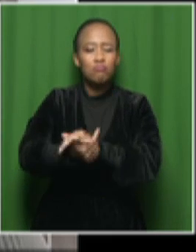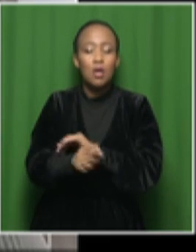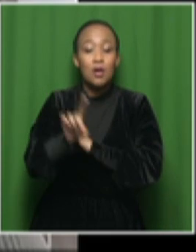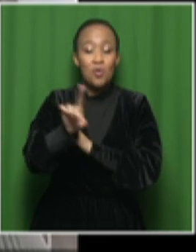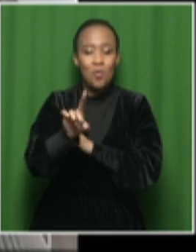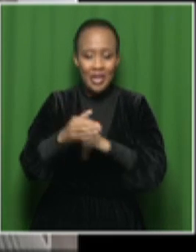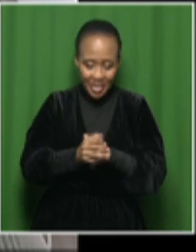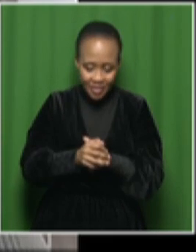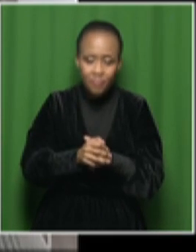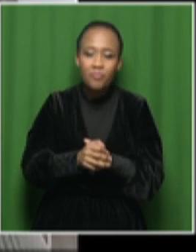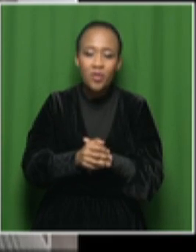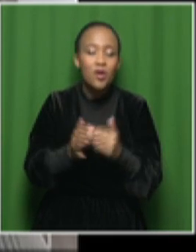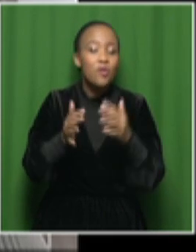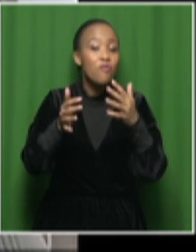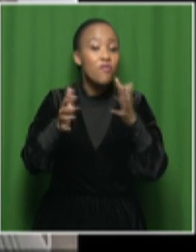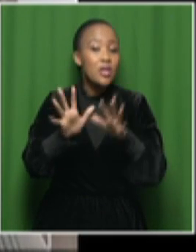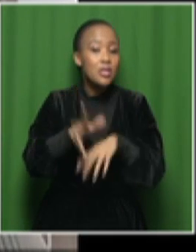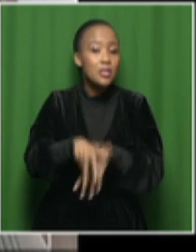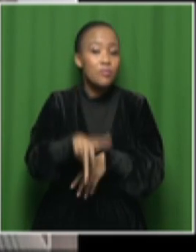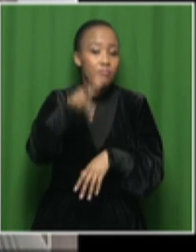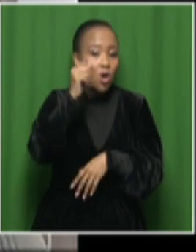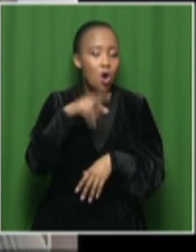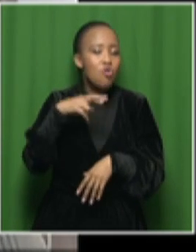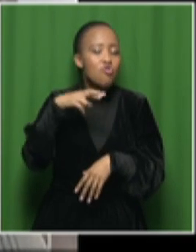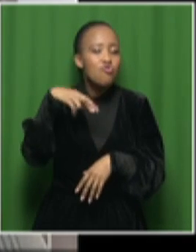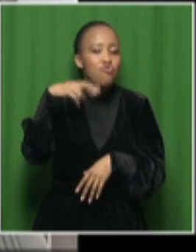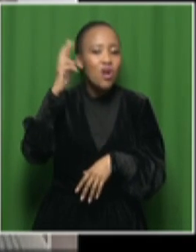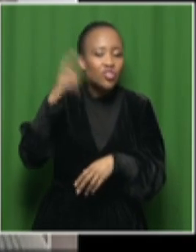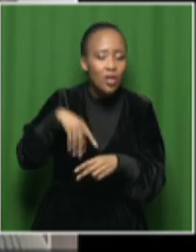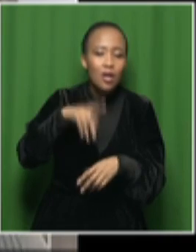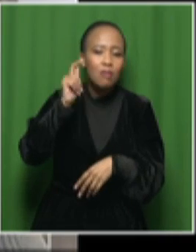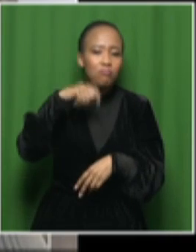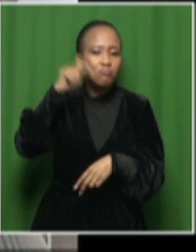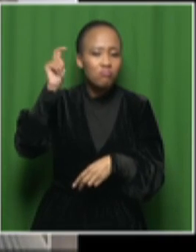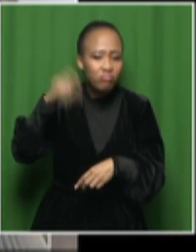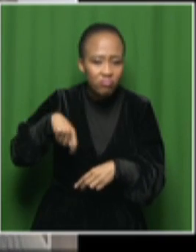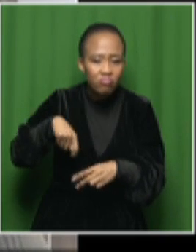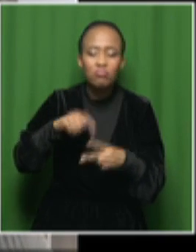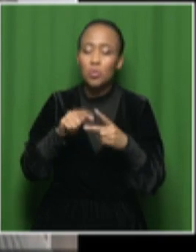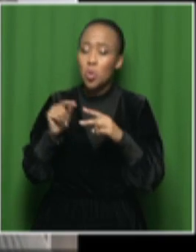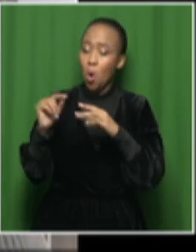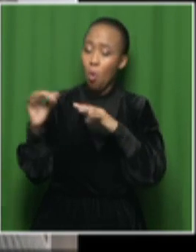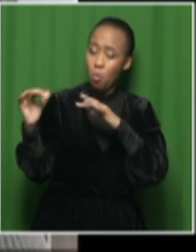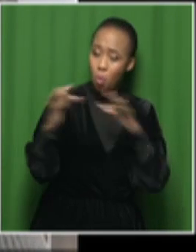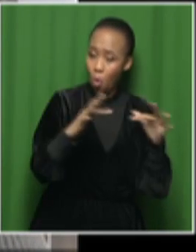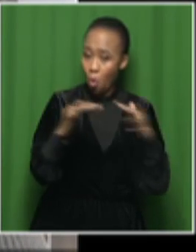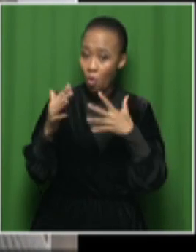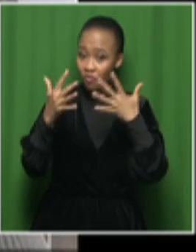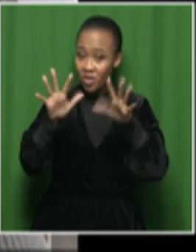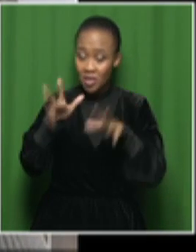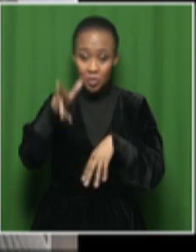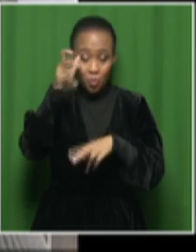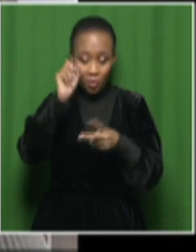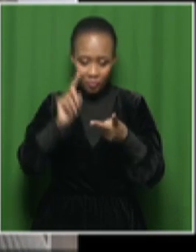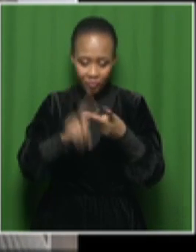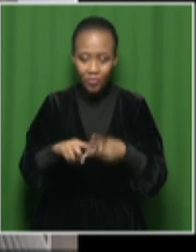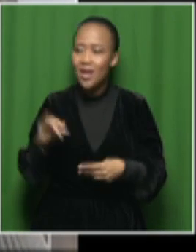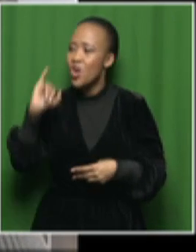have had the Ukraine, the Russia, NATO, Ukraine war. You've had the